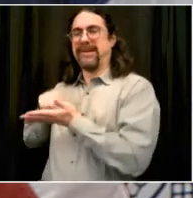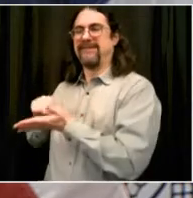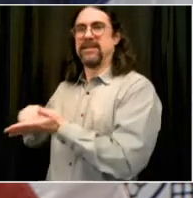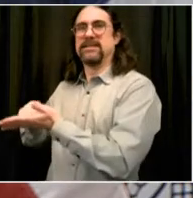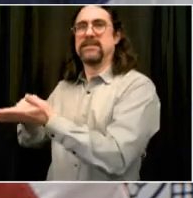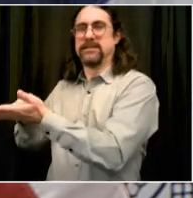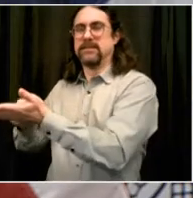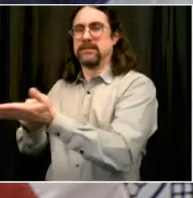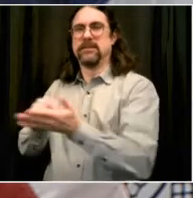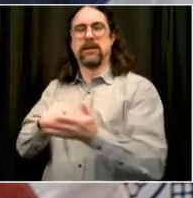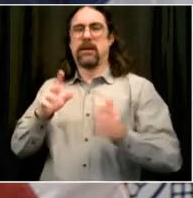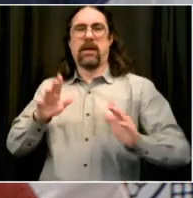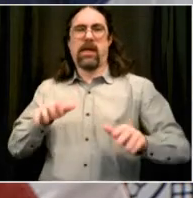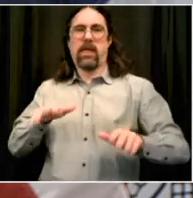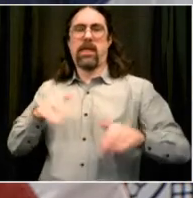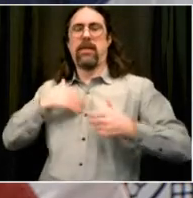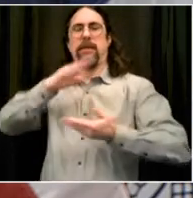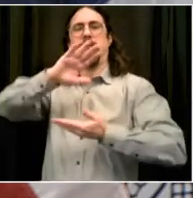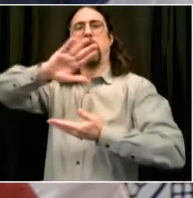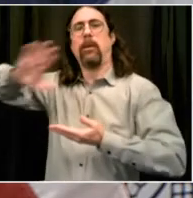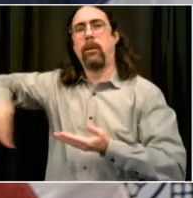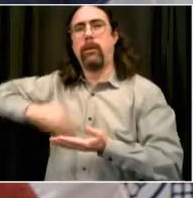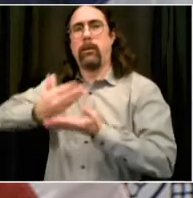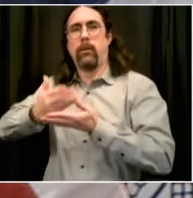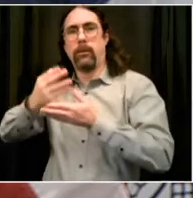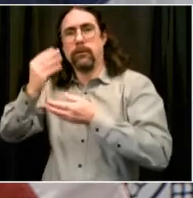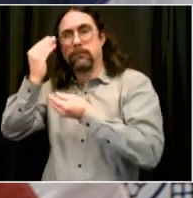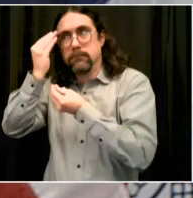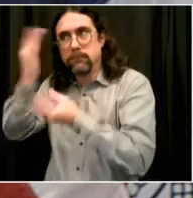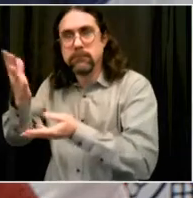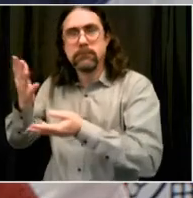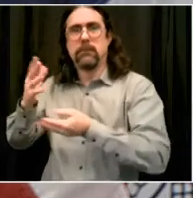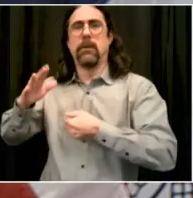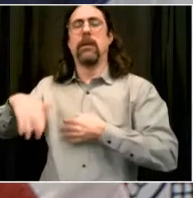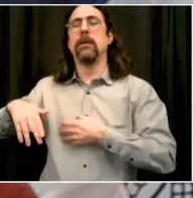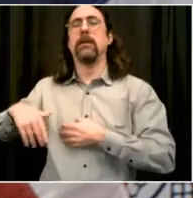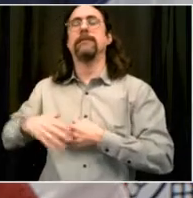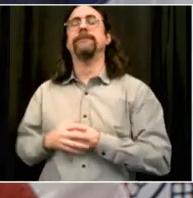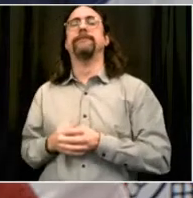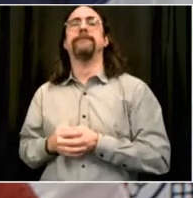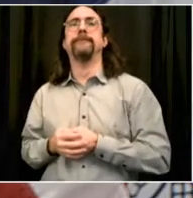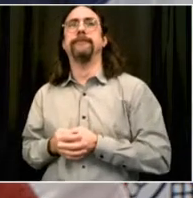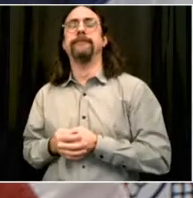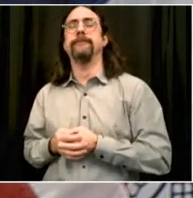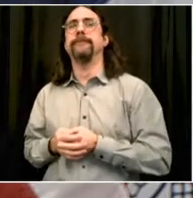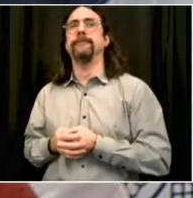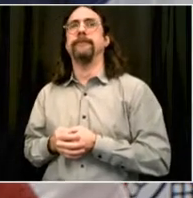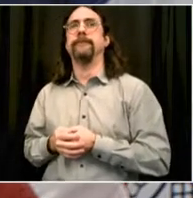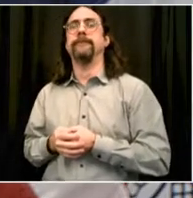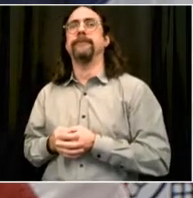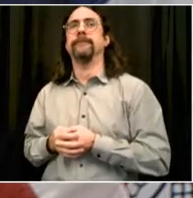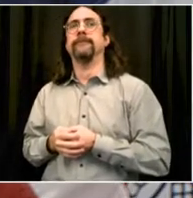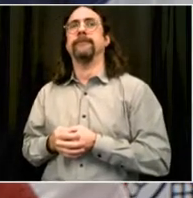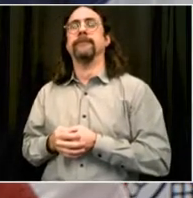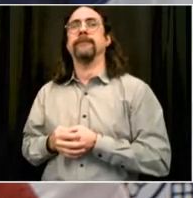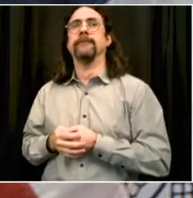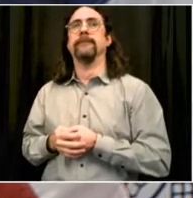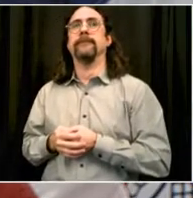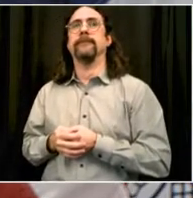And there's also been some good moments in that community, particularly when we were facing the challenge in Brooklyn a month or more